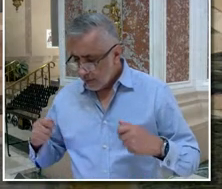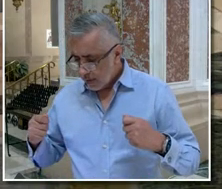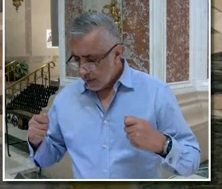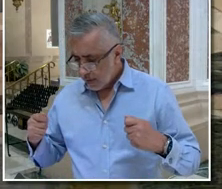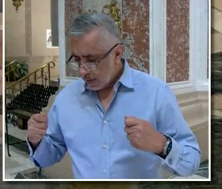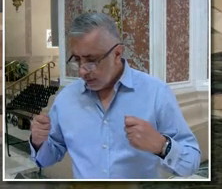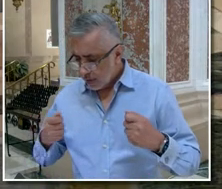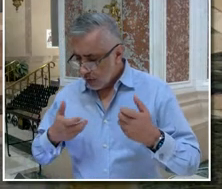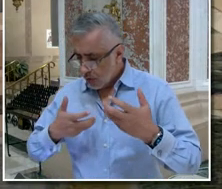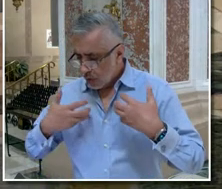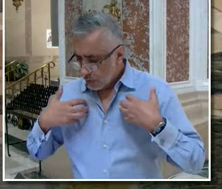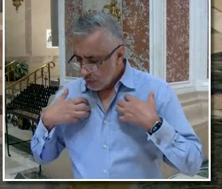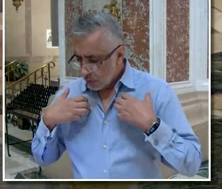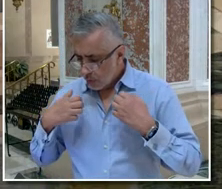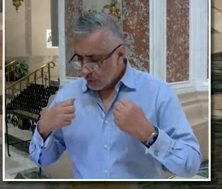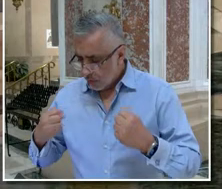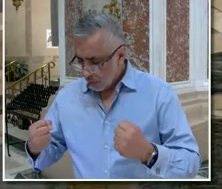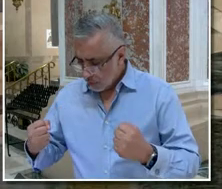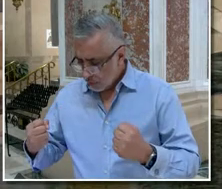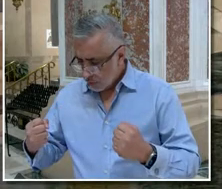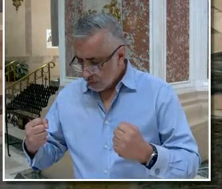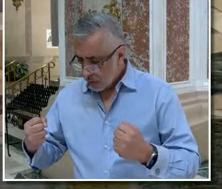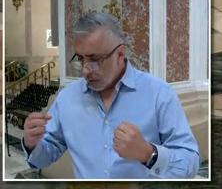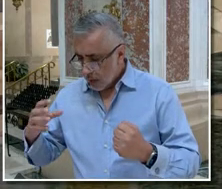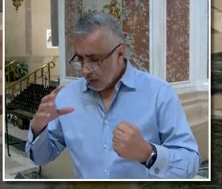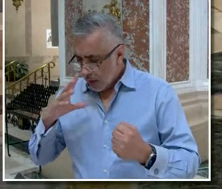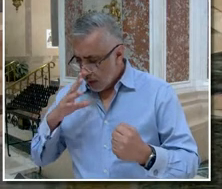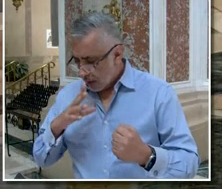Take courage and be